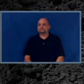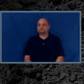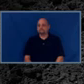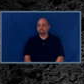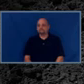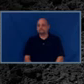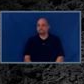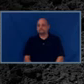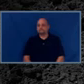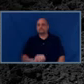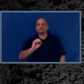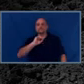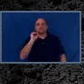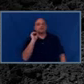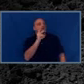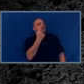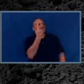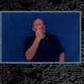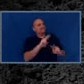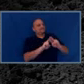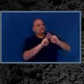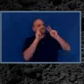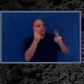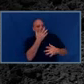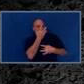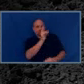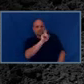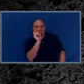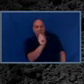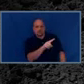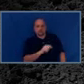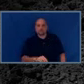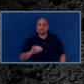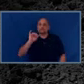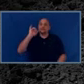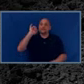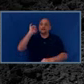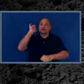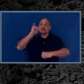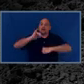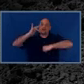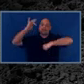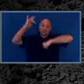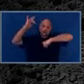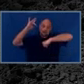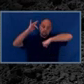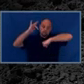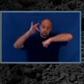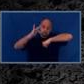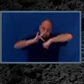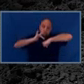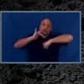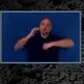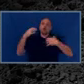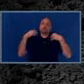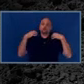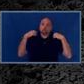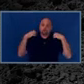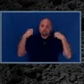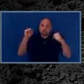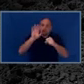Absolutely. We've got one interesting question here. Was the impact to the asteroid so strong or strong enough to change its